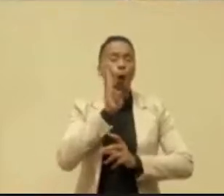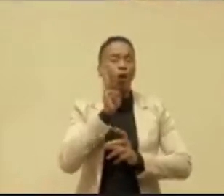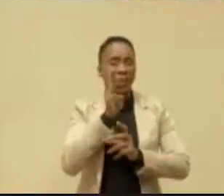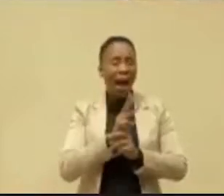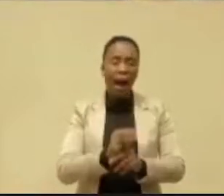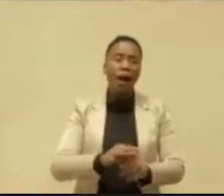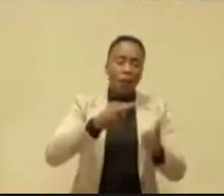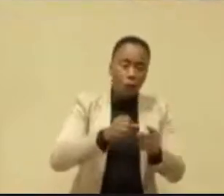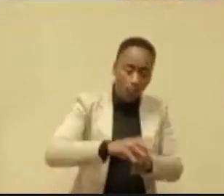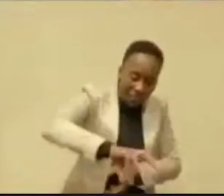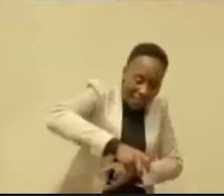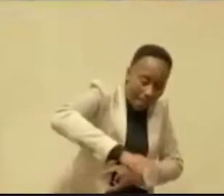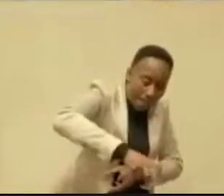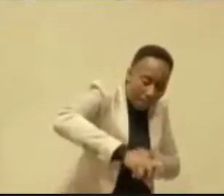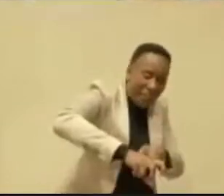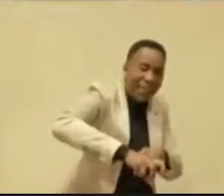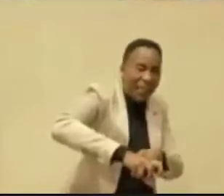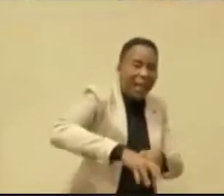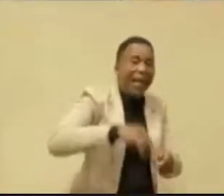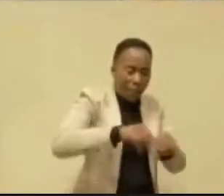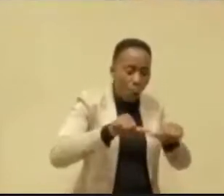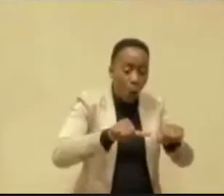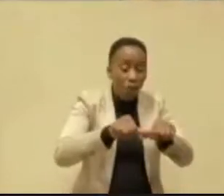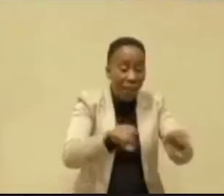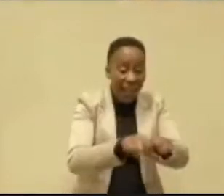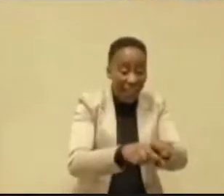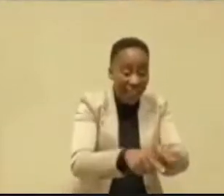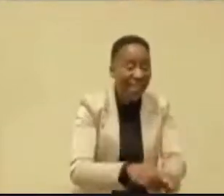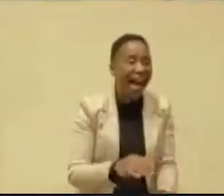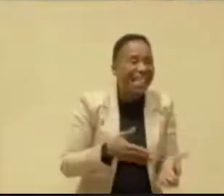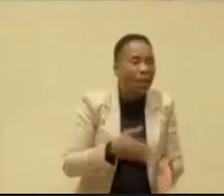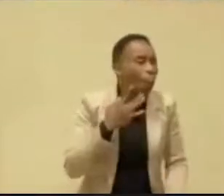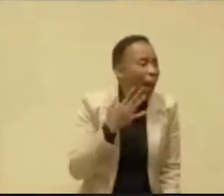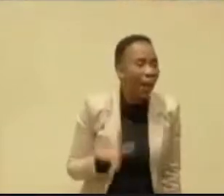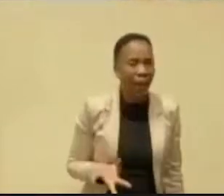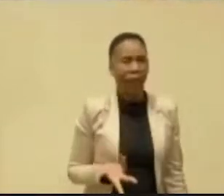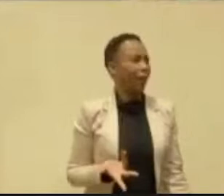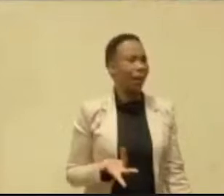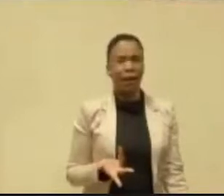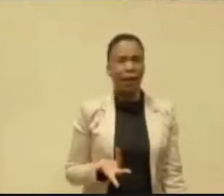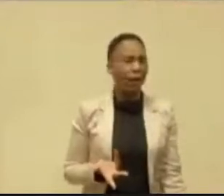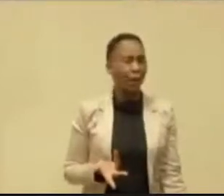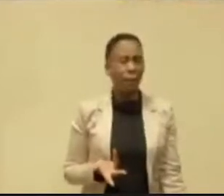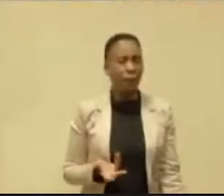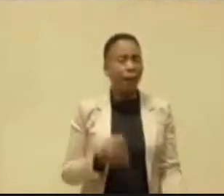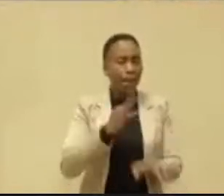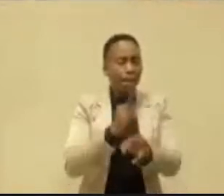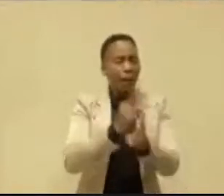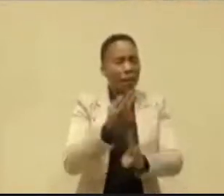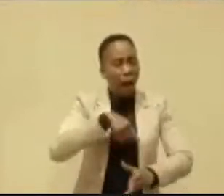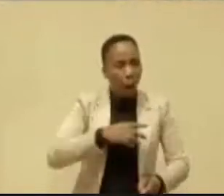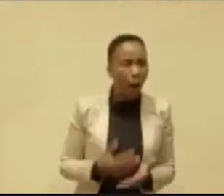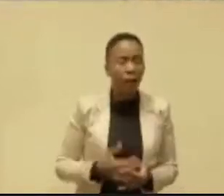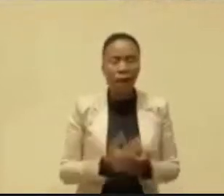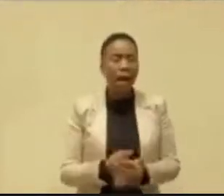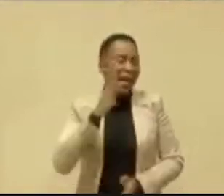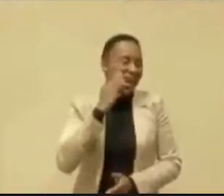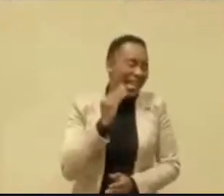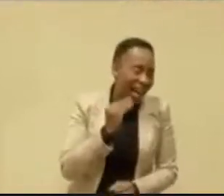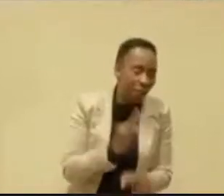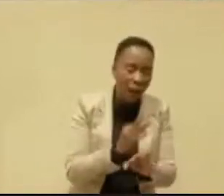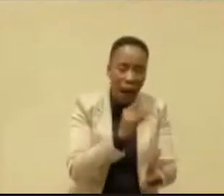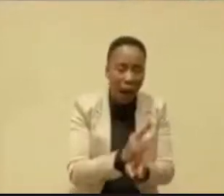how long is it gonna continue like that how long will our parents grandparents